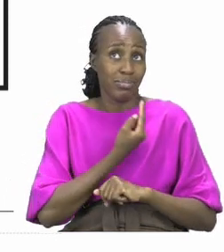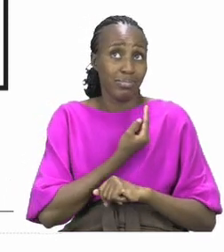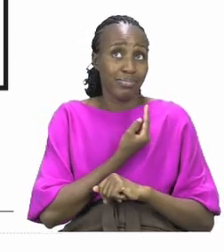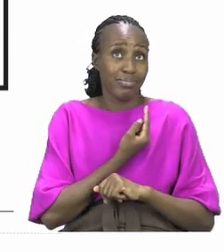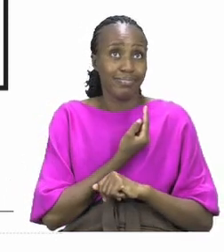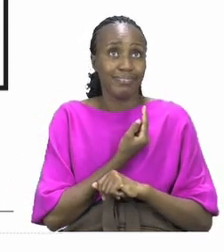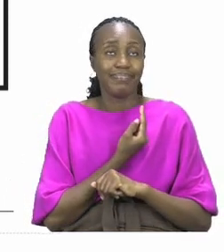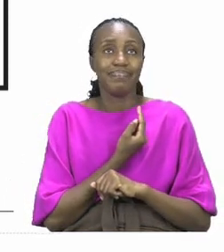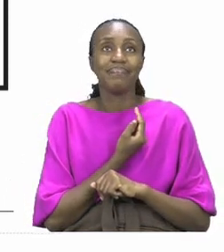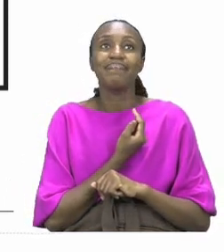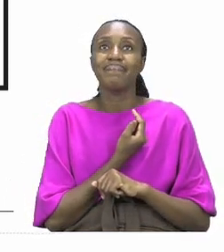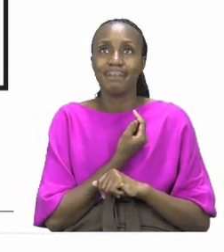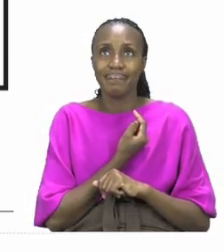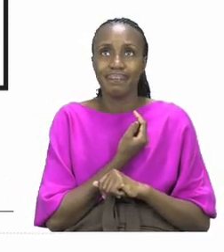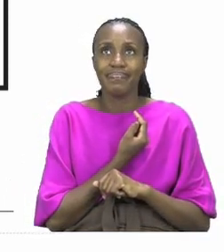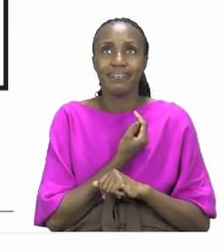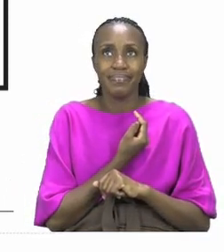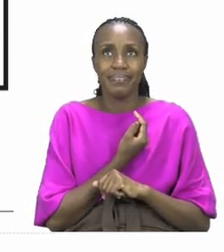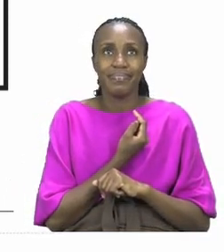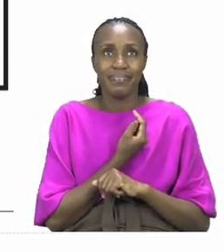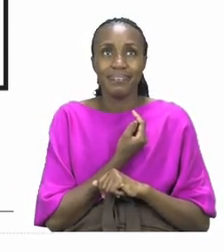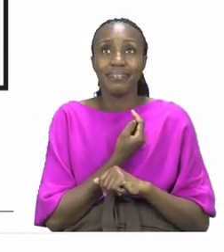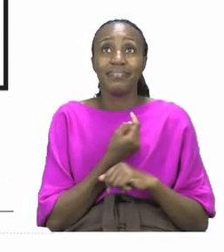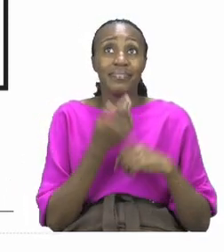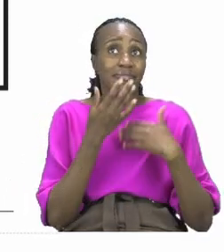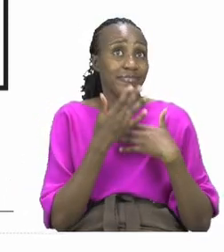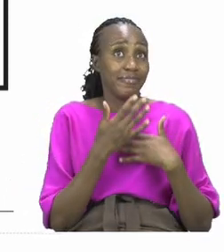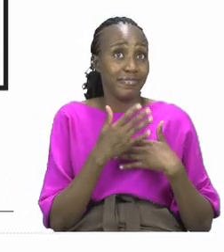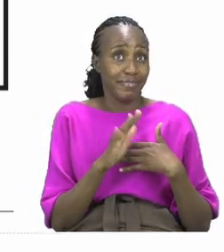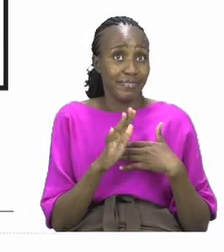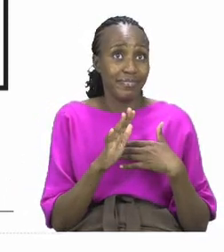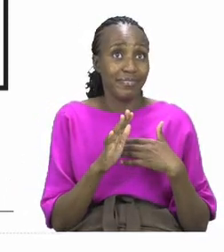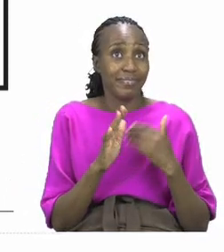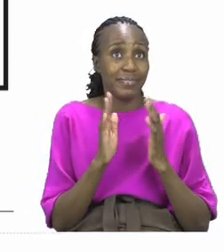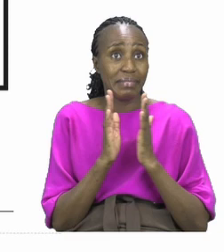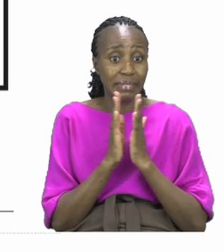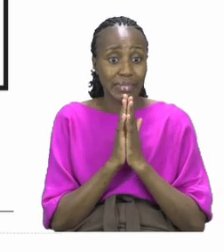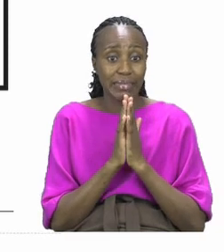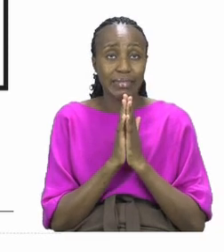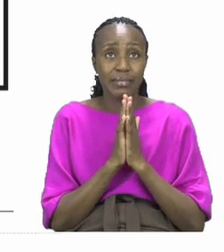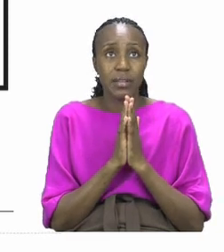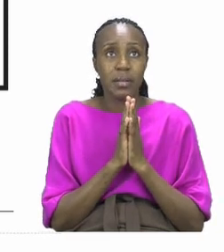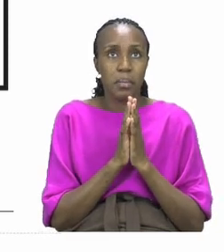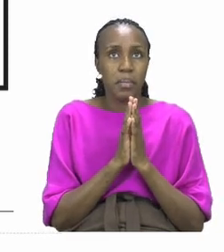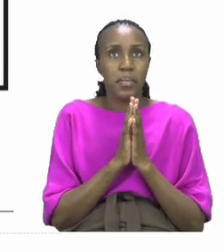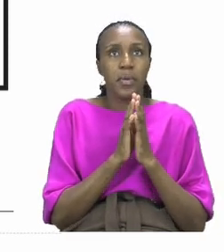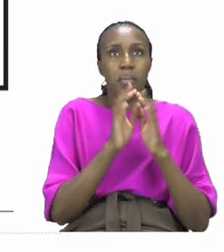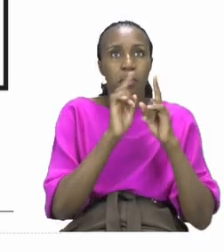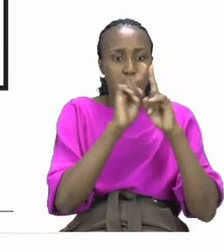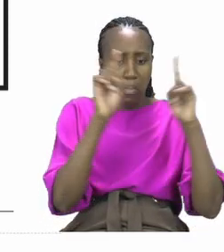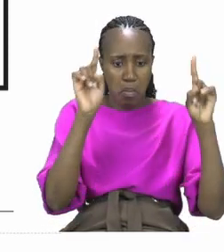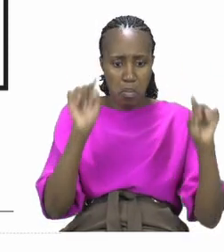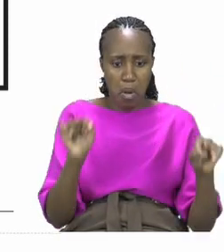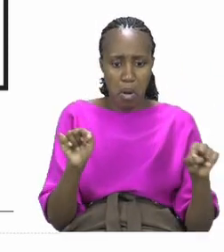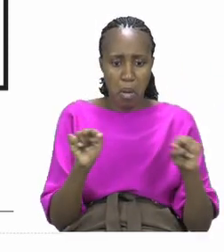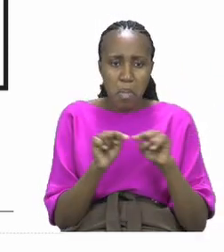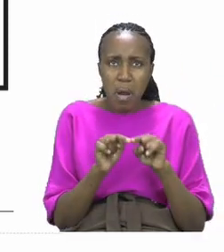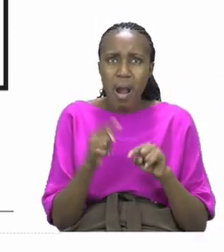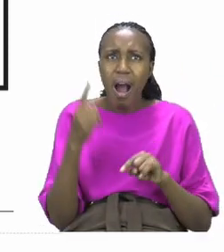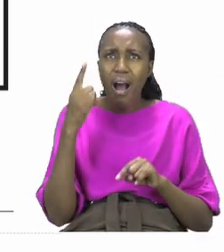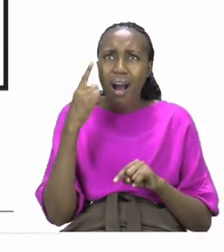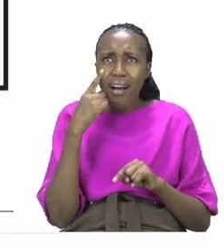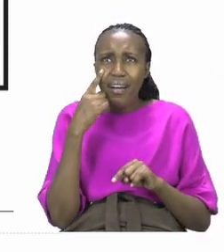same size. When you're done with that, you can try and find the sight words in the box